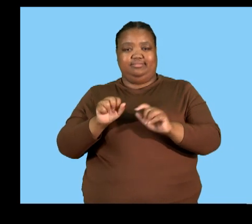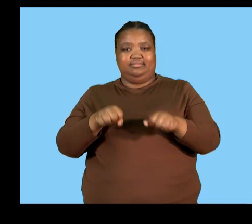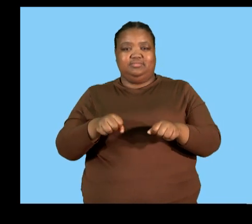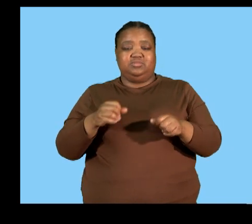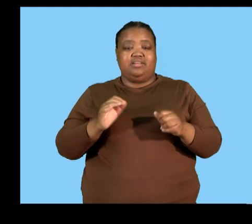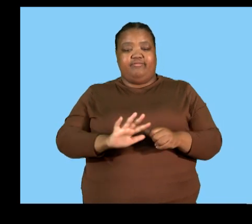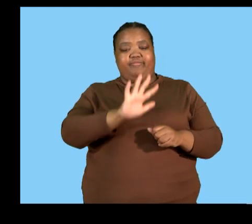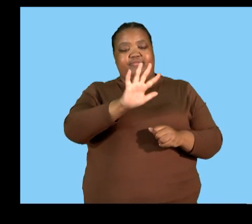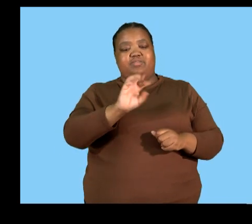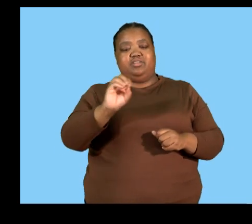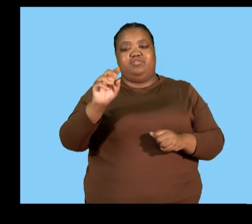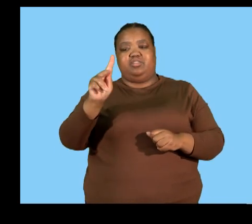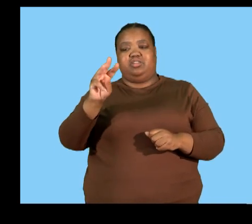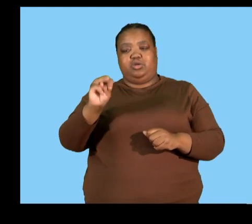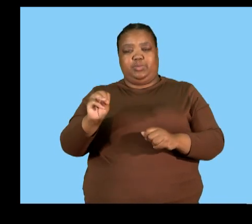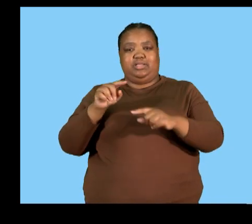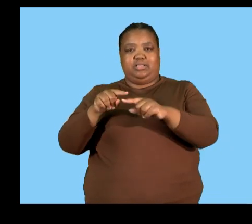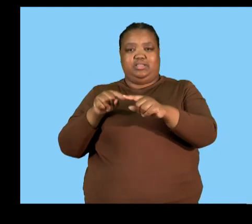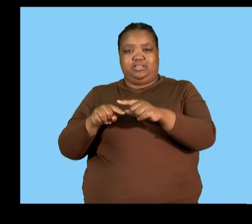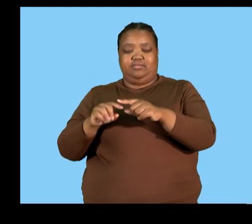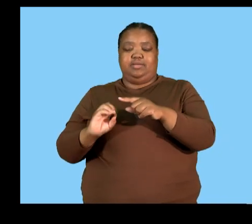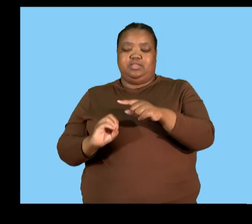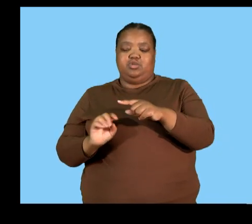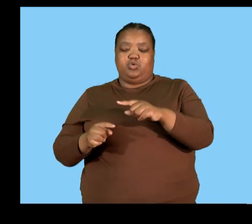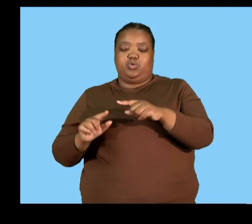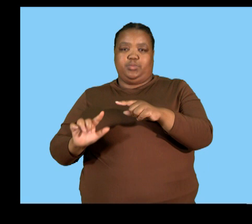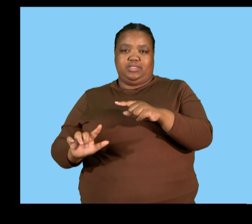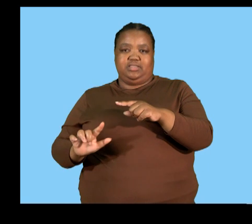to be 500 kilometers divided by